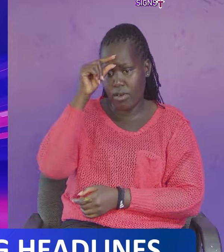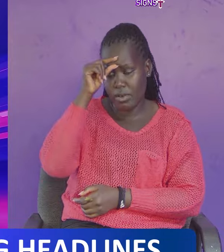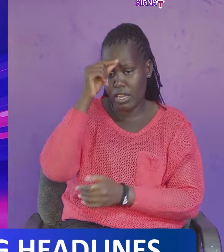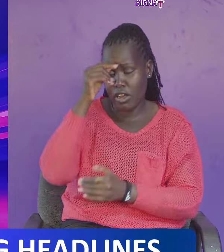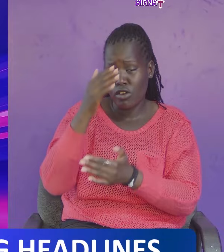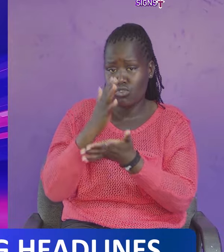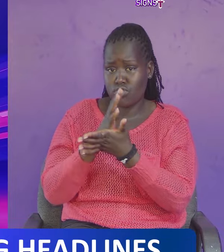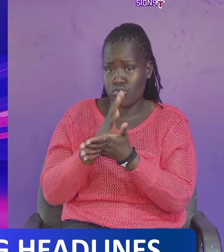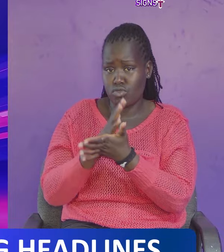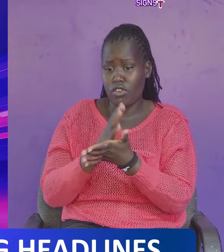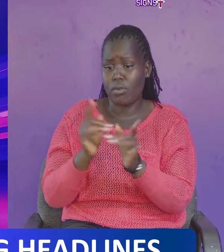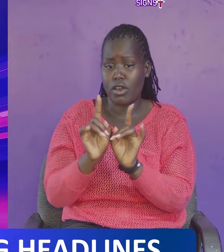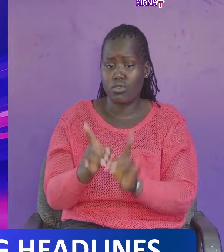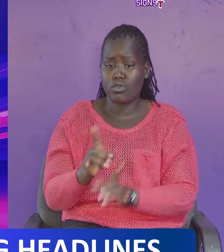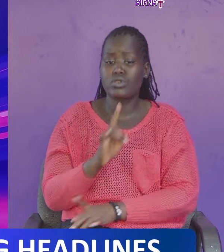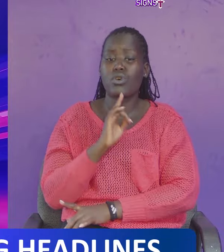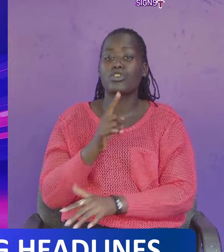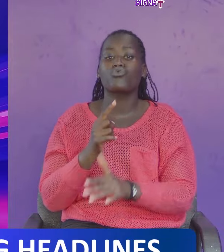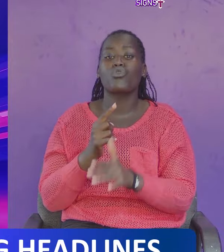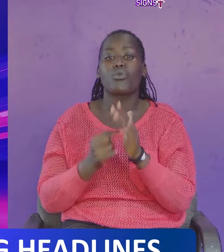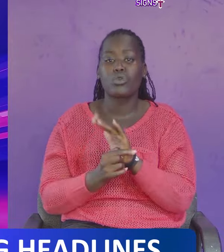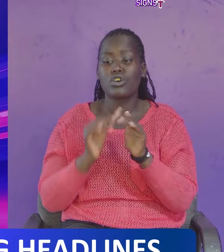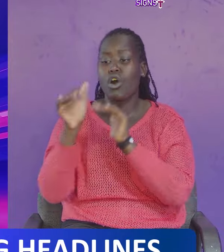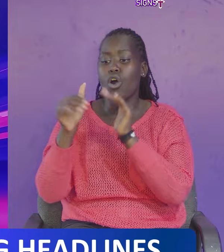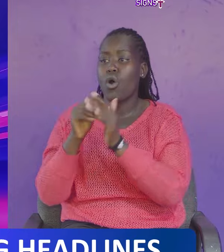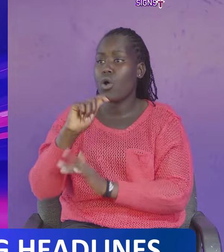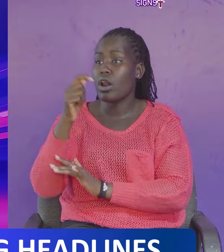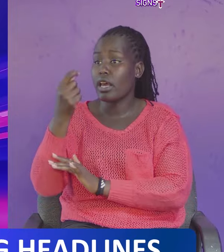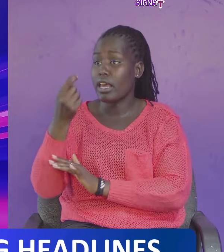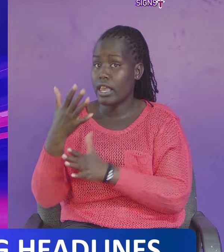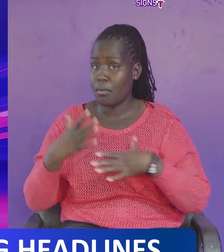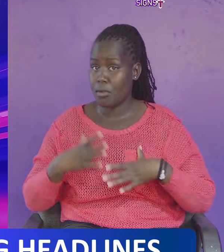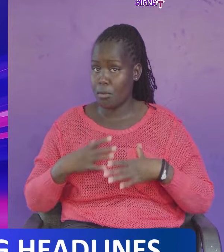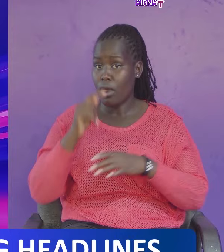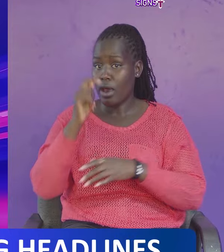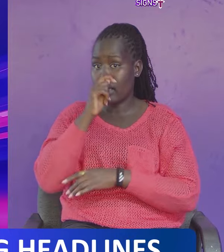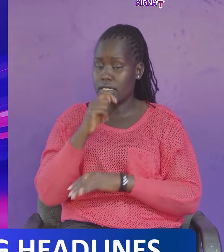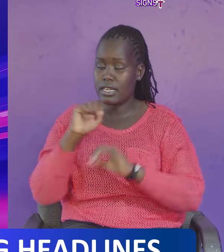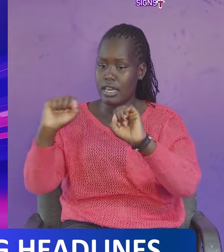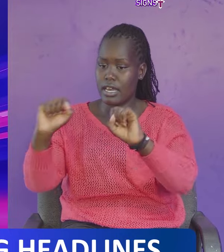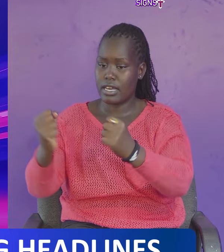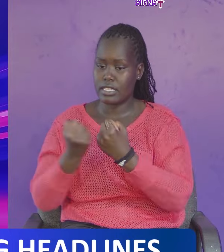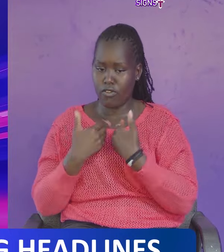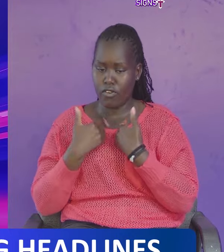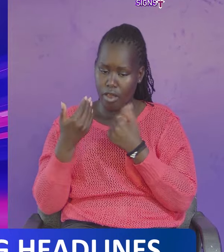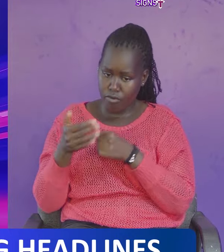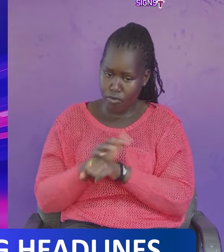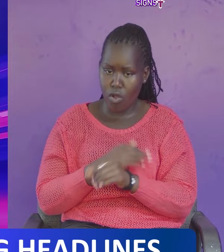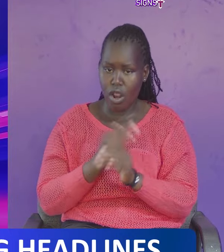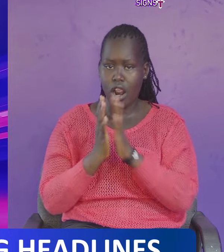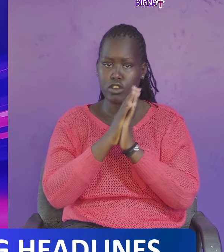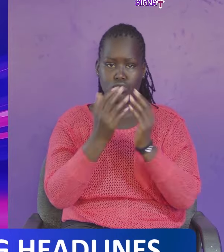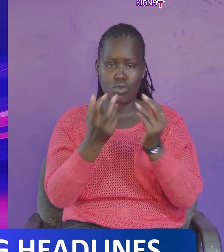confirm to it and assure to it that all Kenyan citizens in Tanzania are safe. Here are the details to the